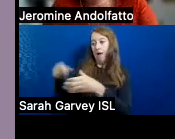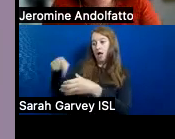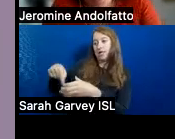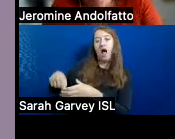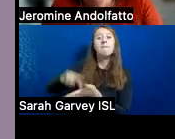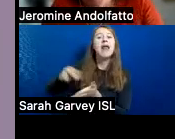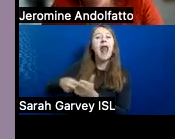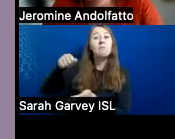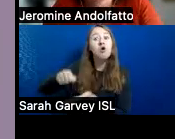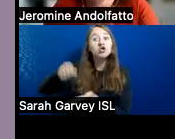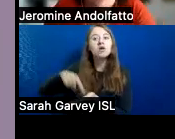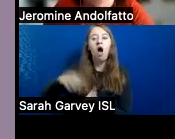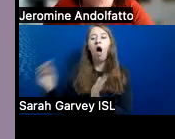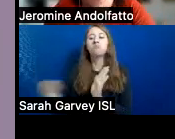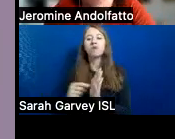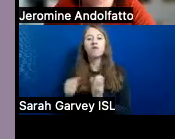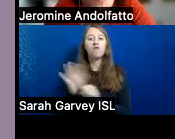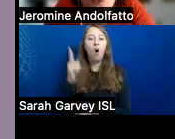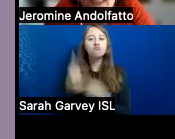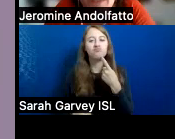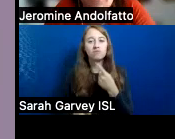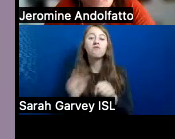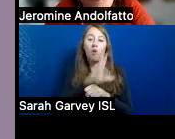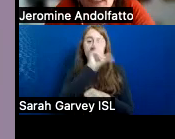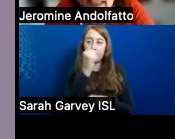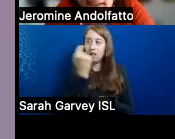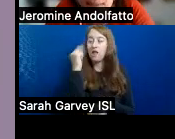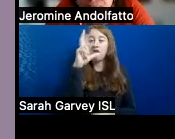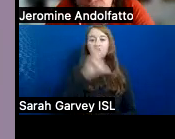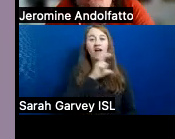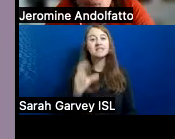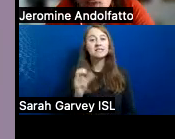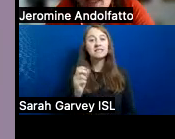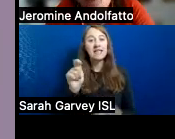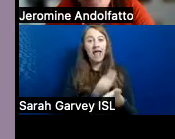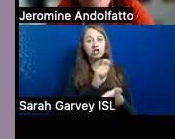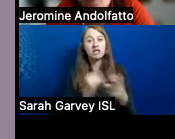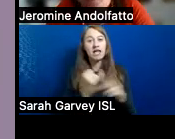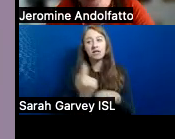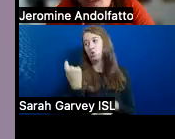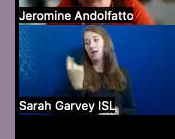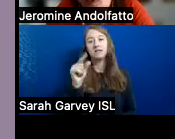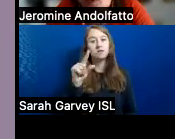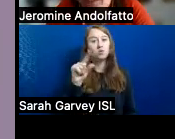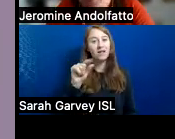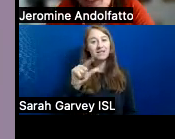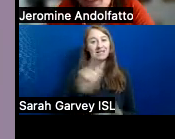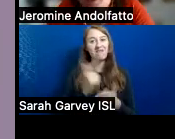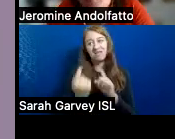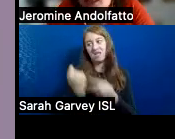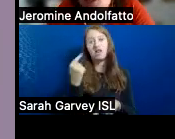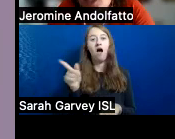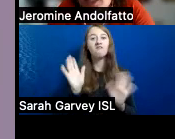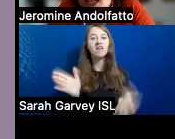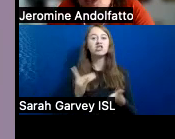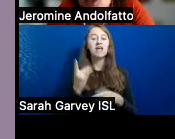France, in the legislative election in 2017, that's what happened. So despite